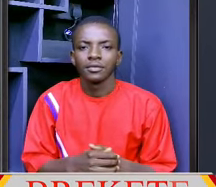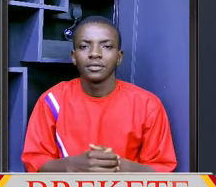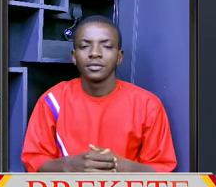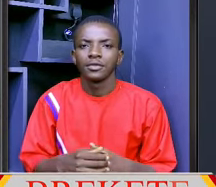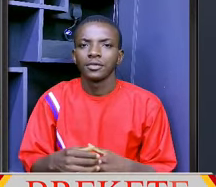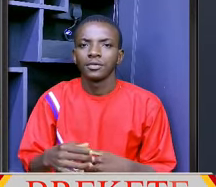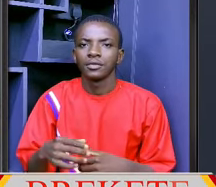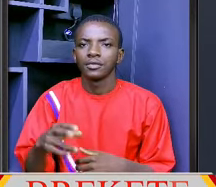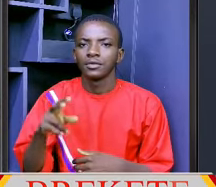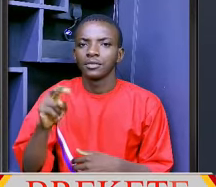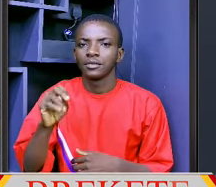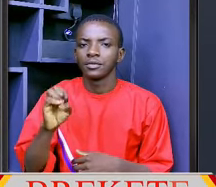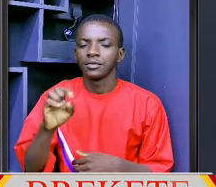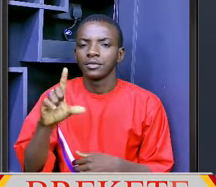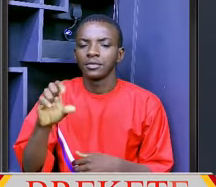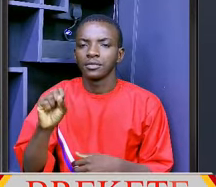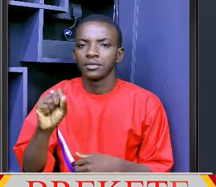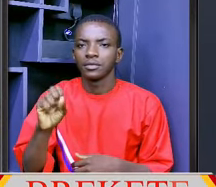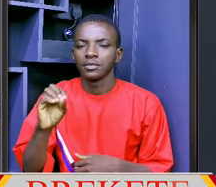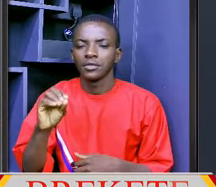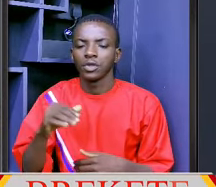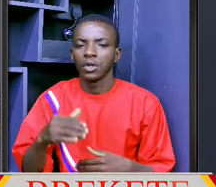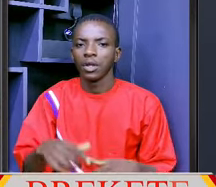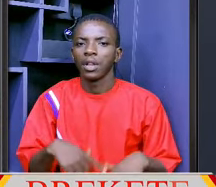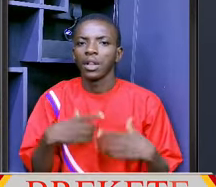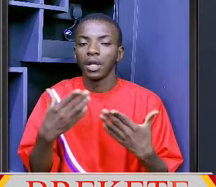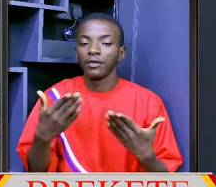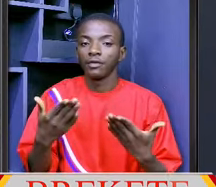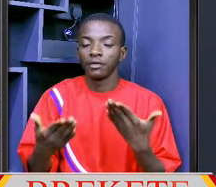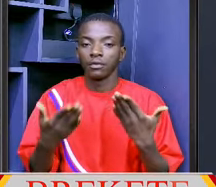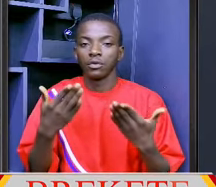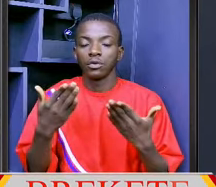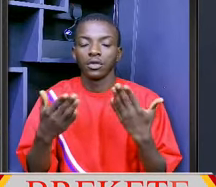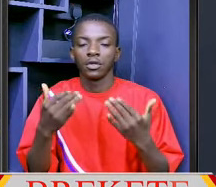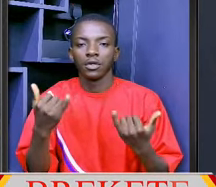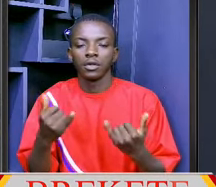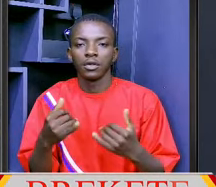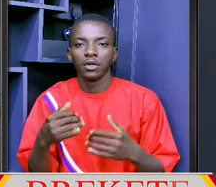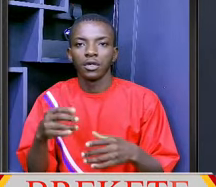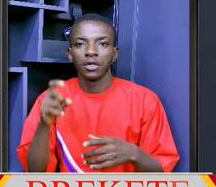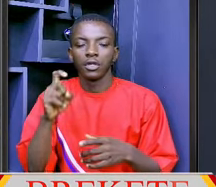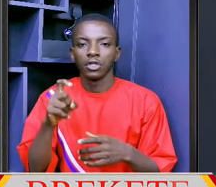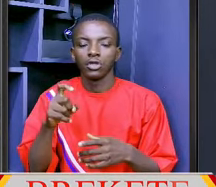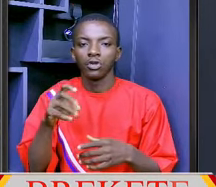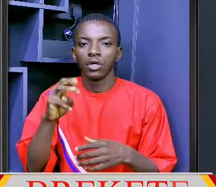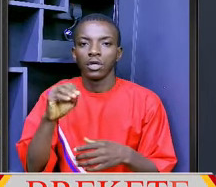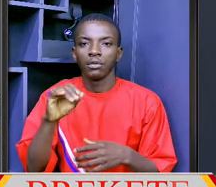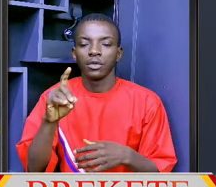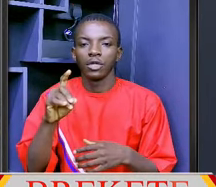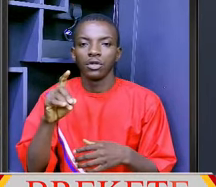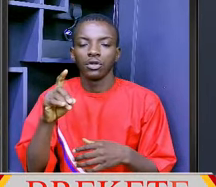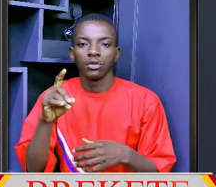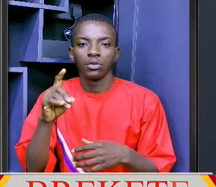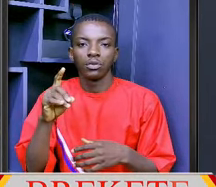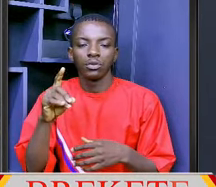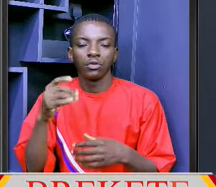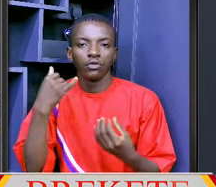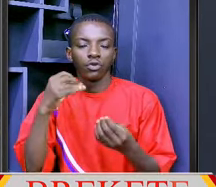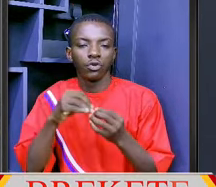Mr. Nelson. Yes, sir. We're there live on air now. Okay, sir. I need your MD's number now.